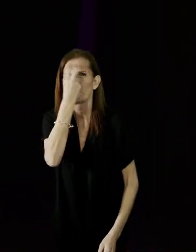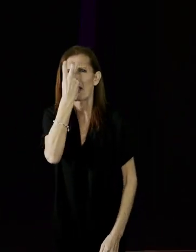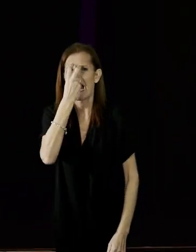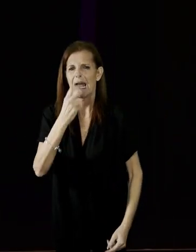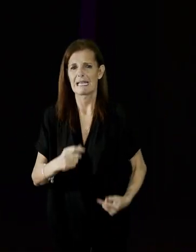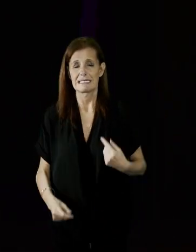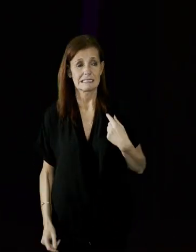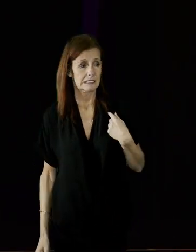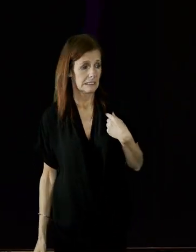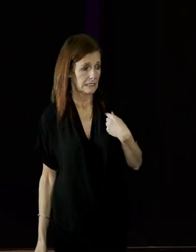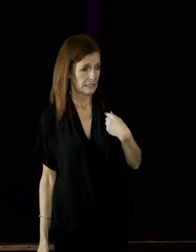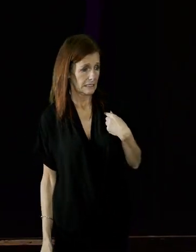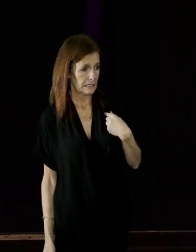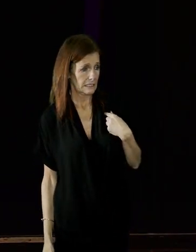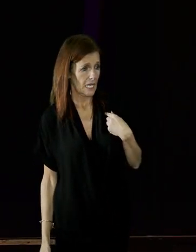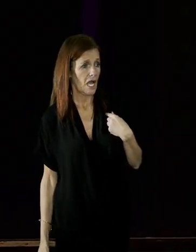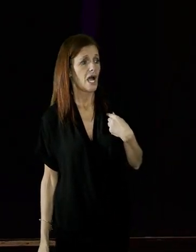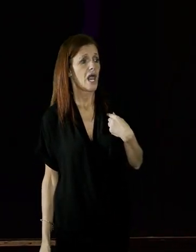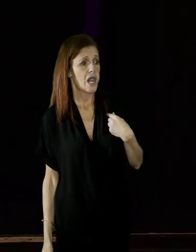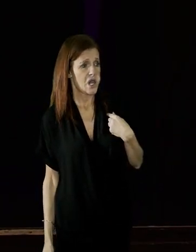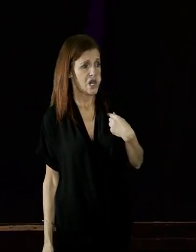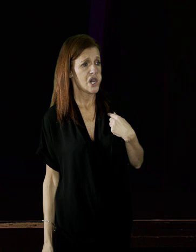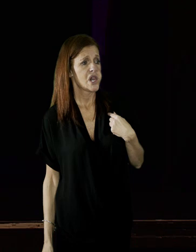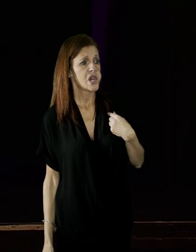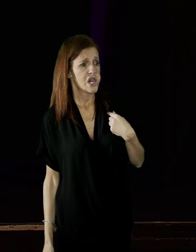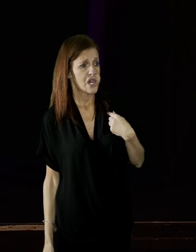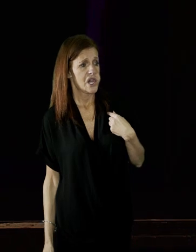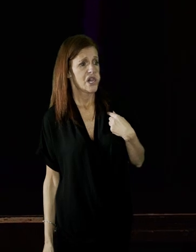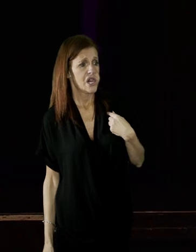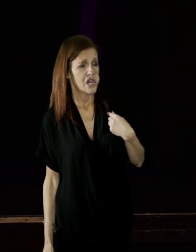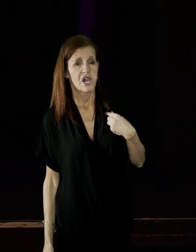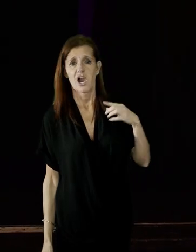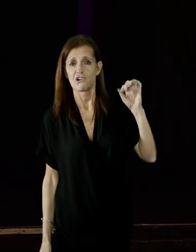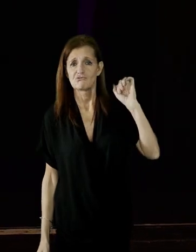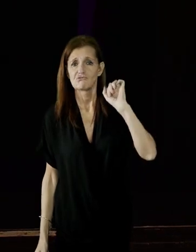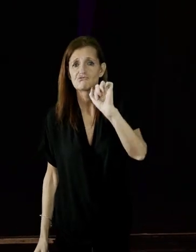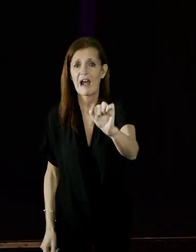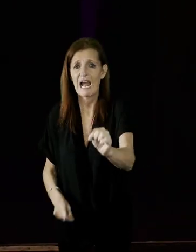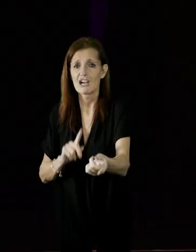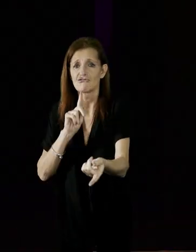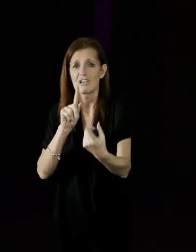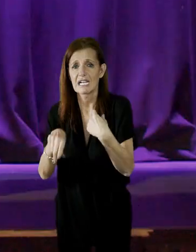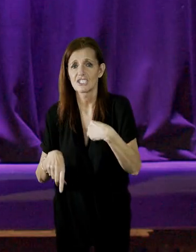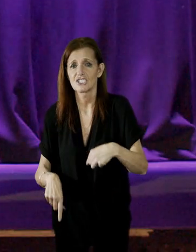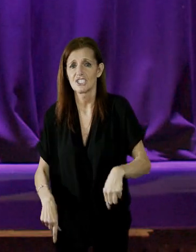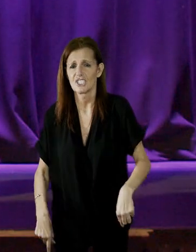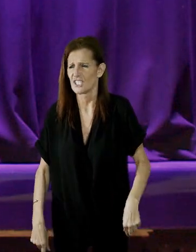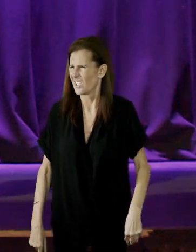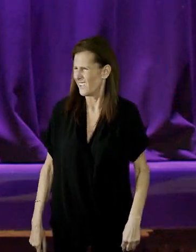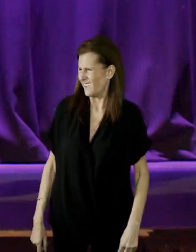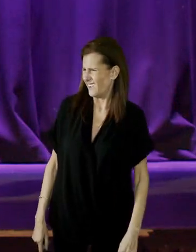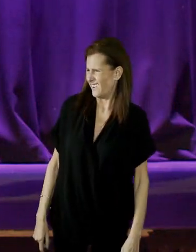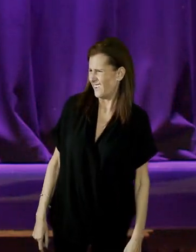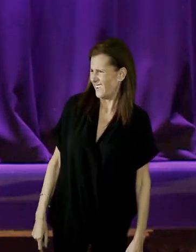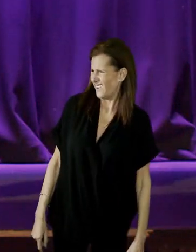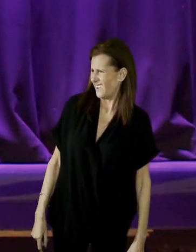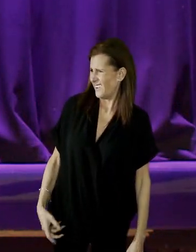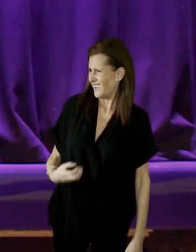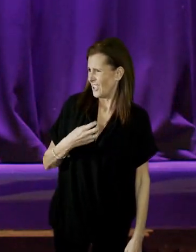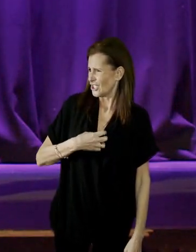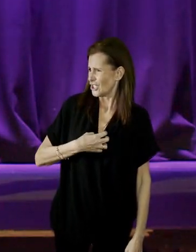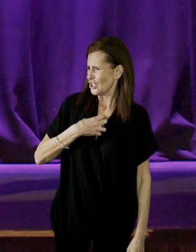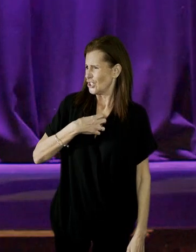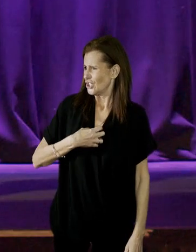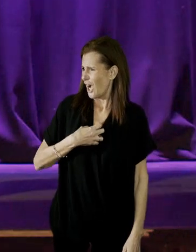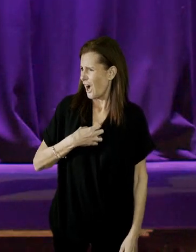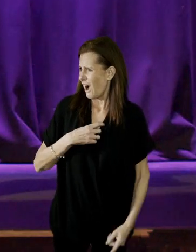Good reaction, whoever just did that. That's exactly right. Confusion, shock, hurt for